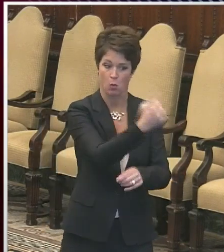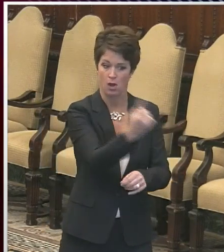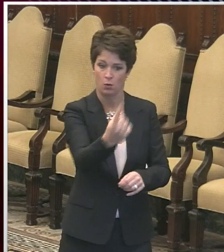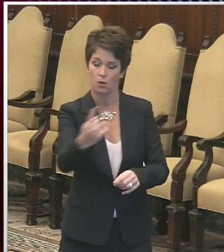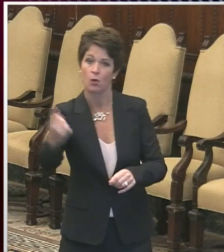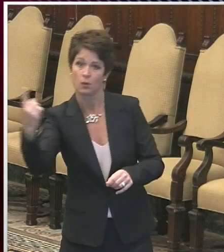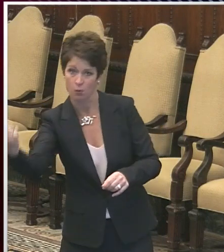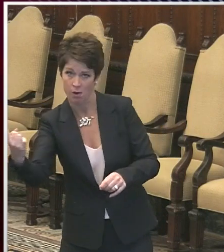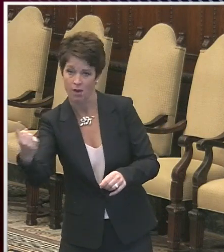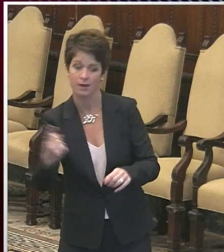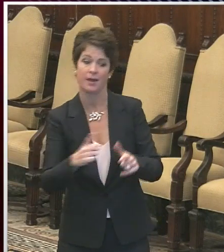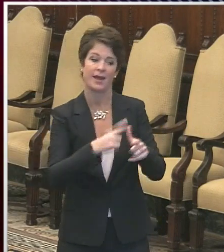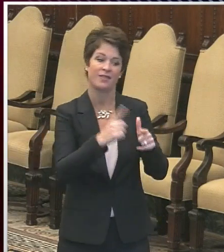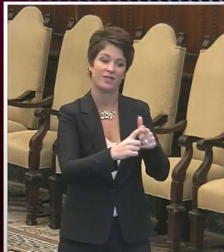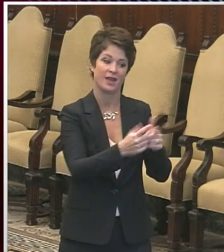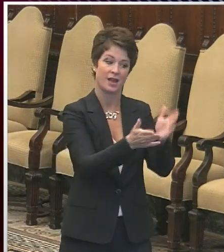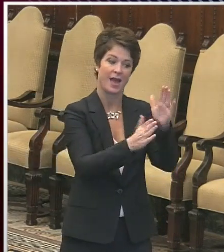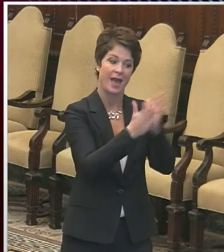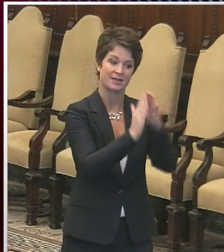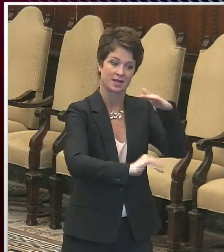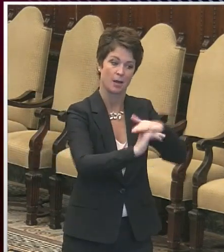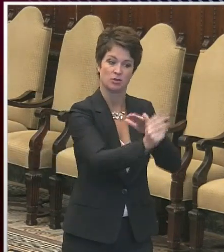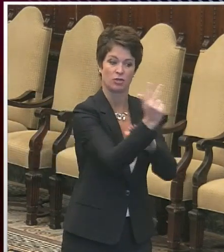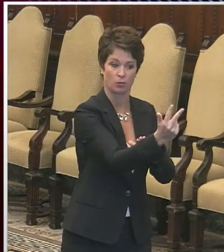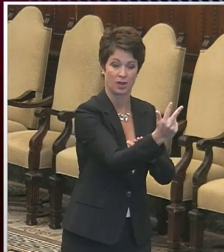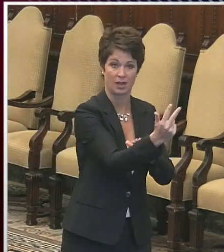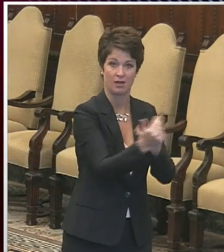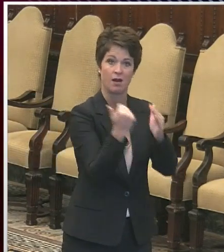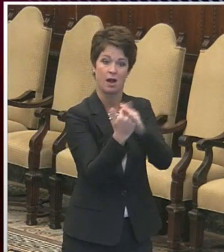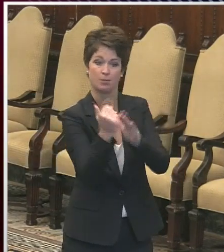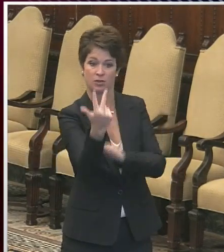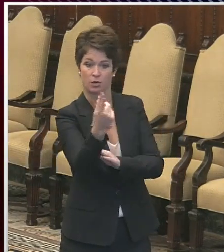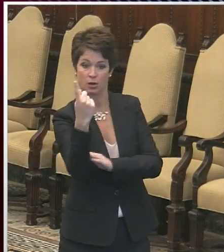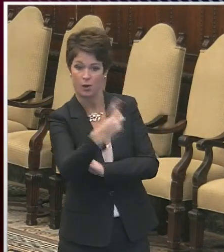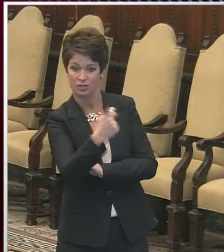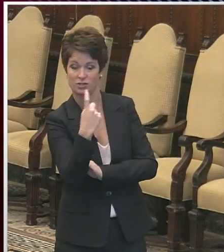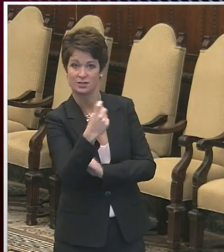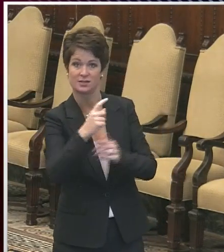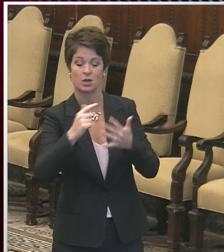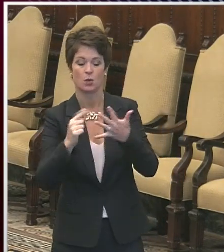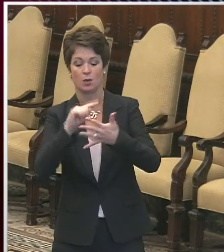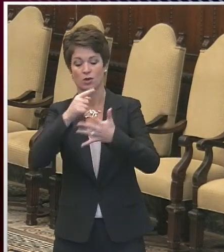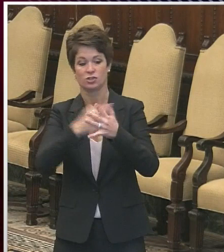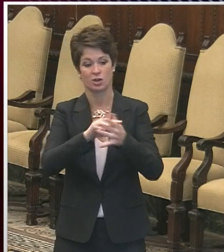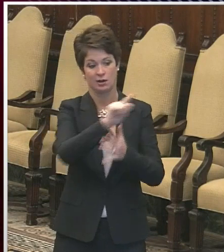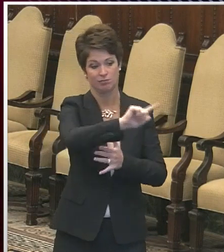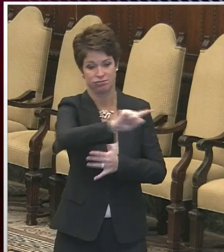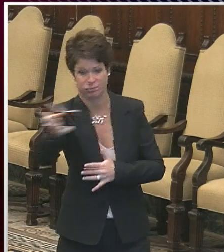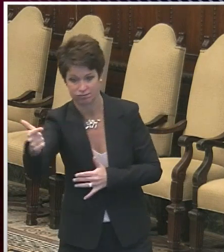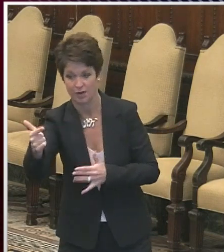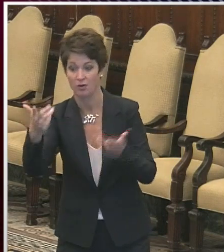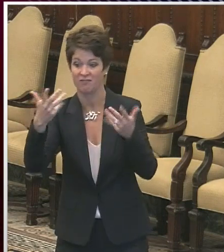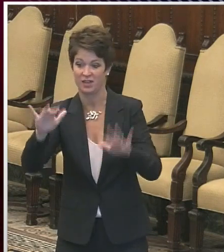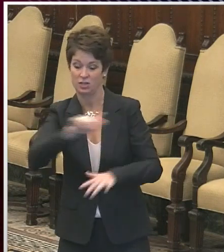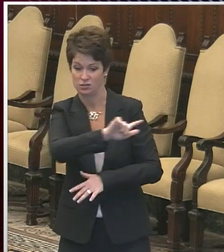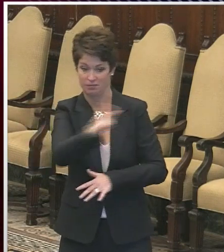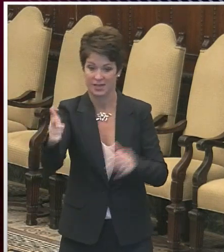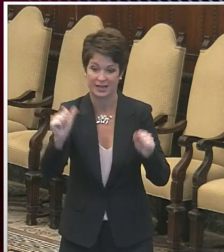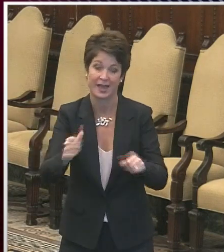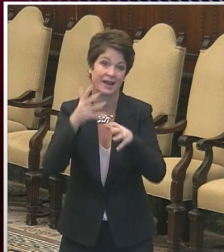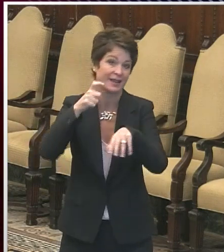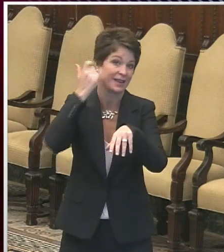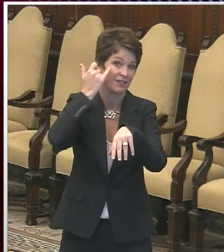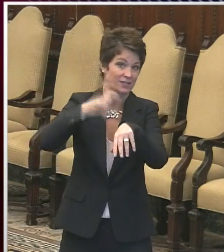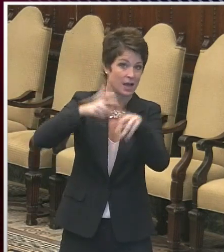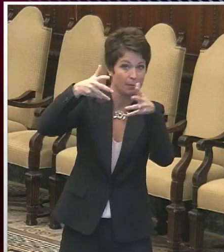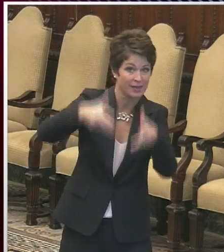to limit their questions to 3 or fewer. We will do a second round of questions if time permits. For the reporters logged in